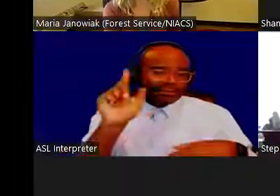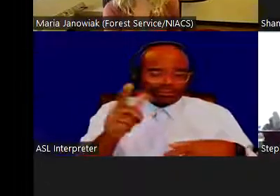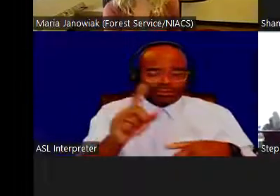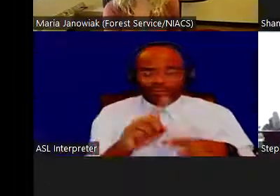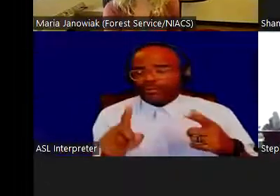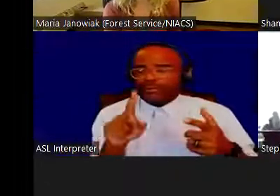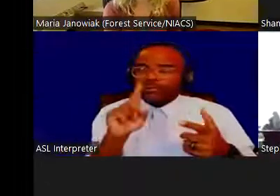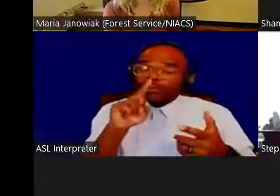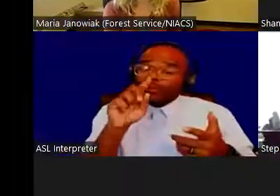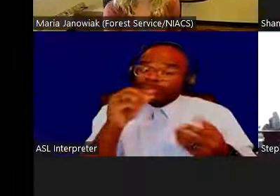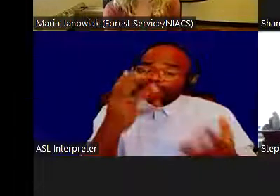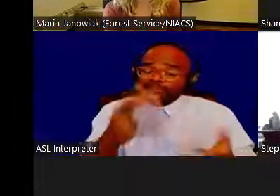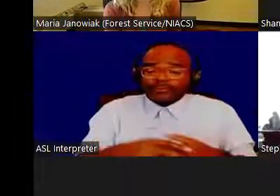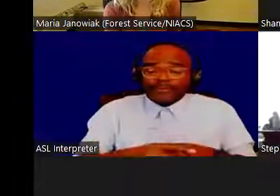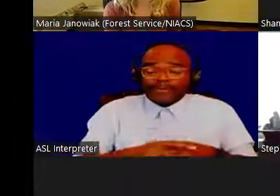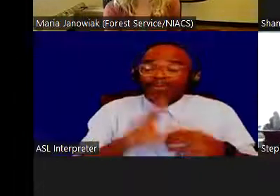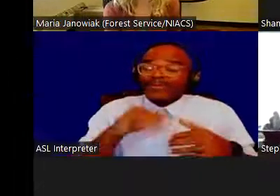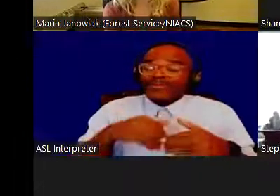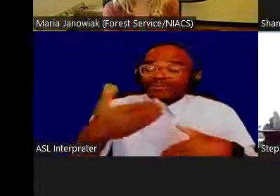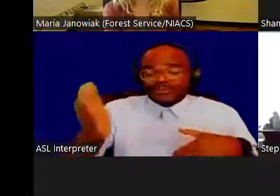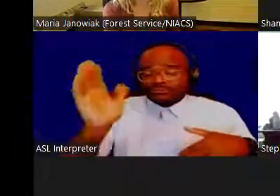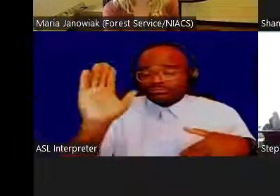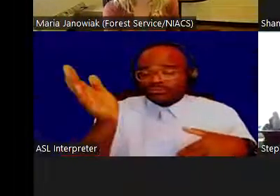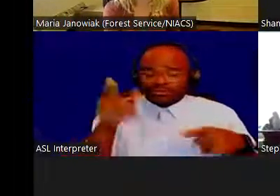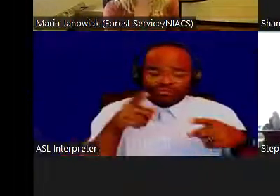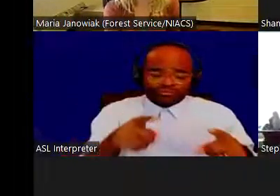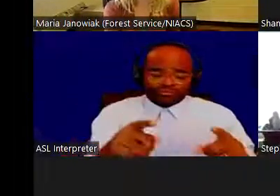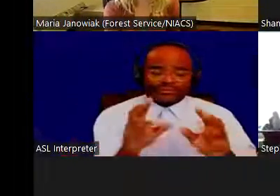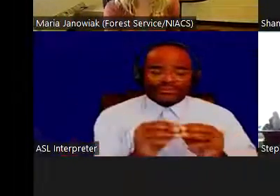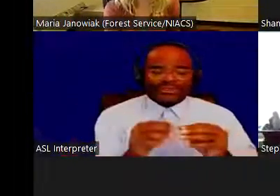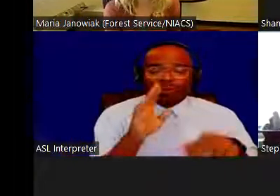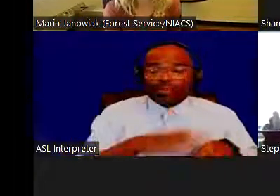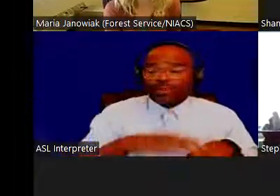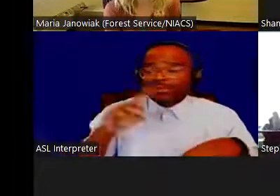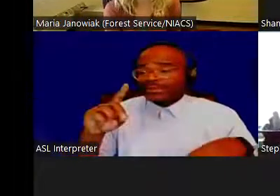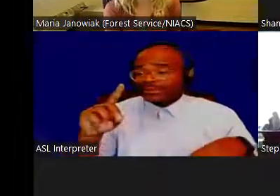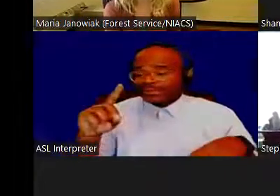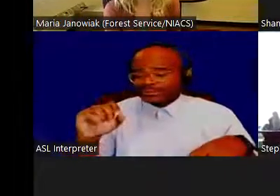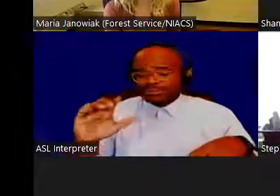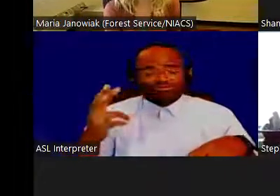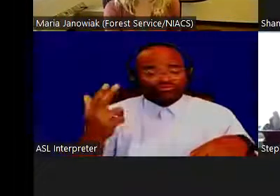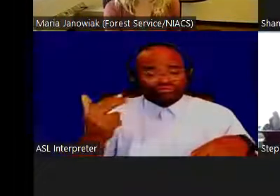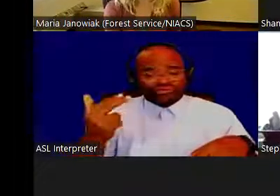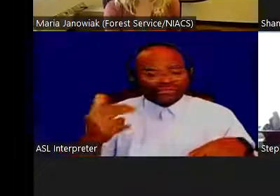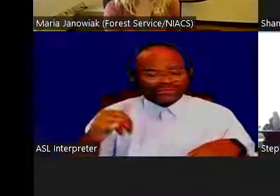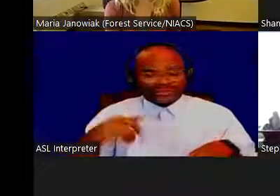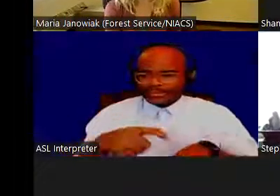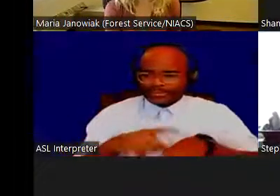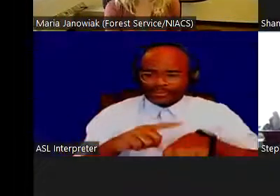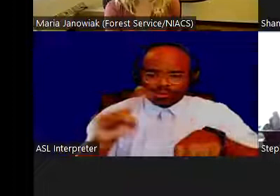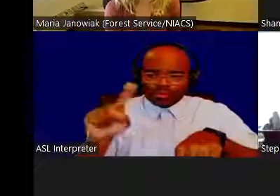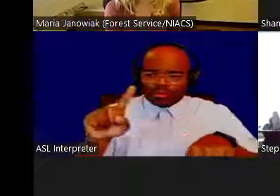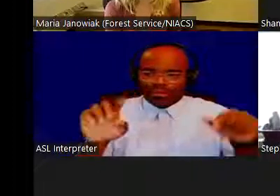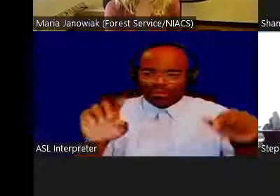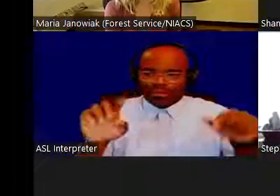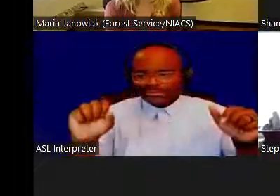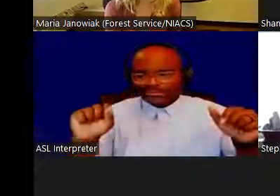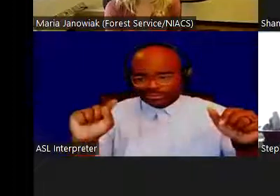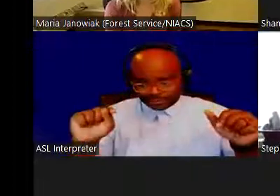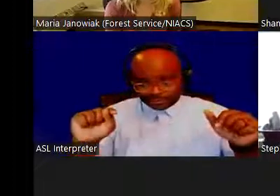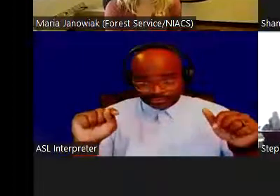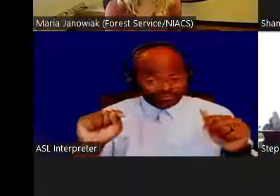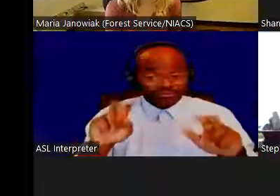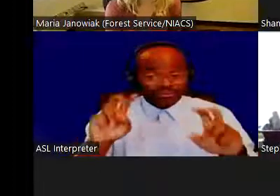that the next presentation in the series will be on December 13th at the same time at 1 o'clock Eastern time. And the topic will